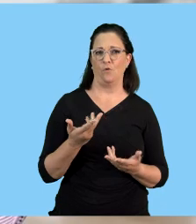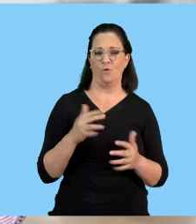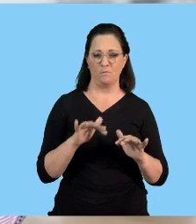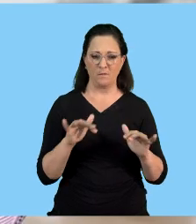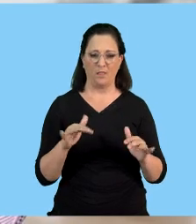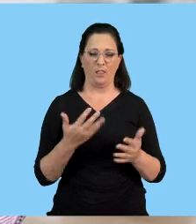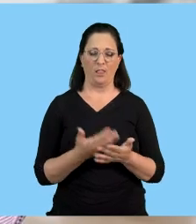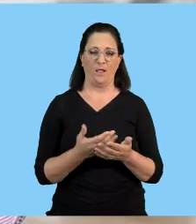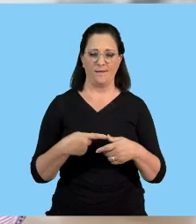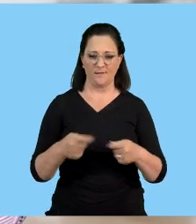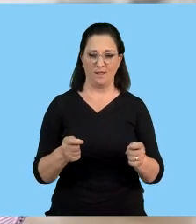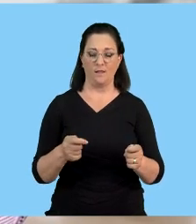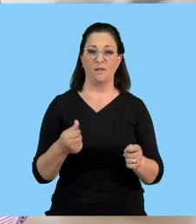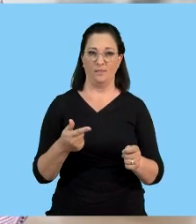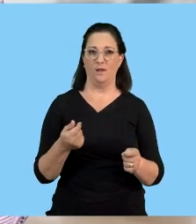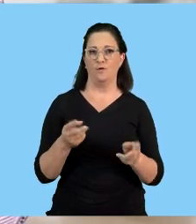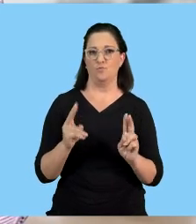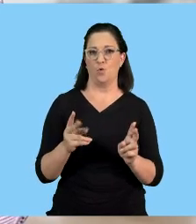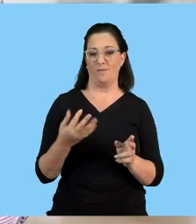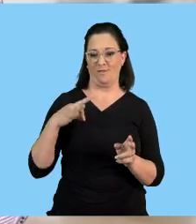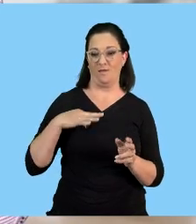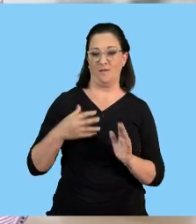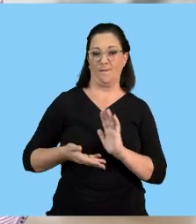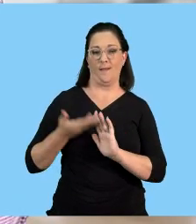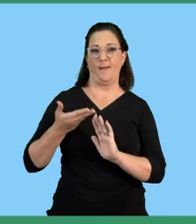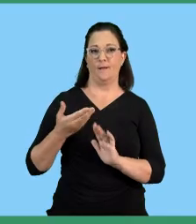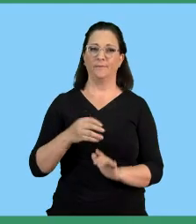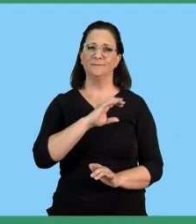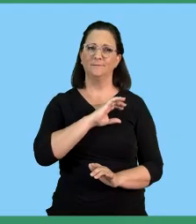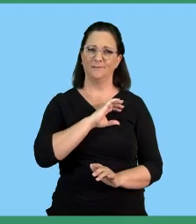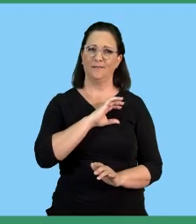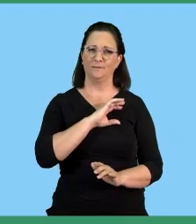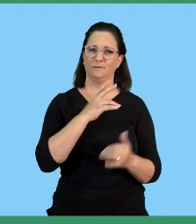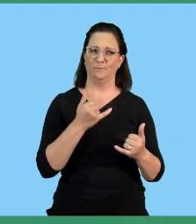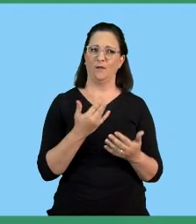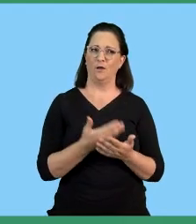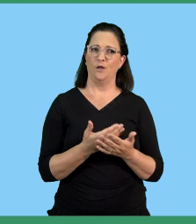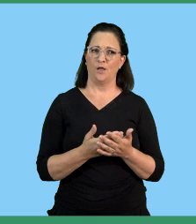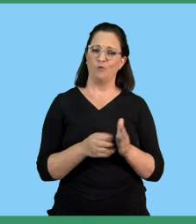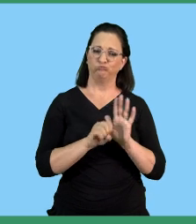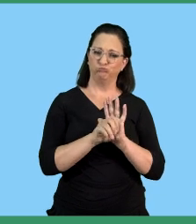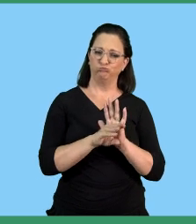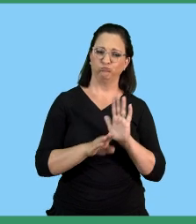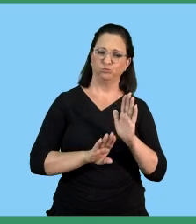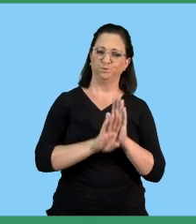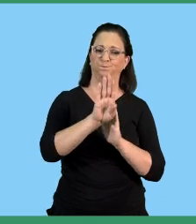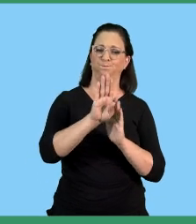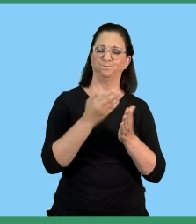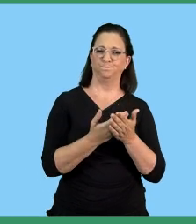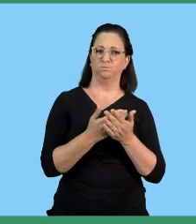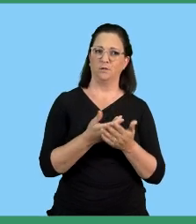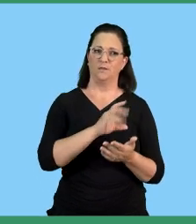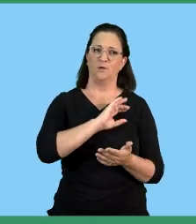more income or more sales. We are gaining customer loyalty through effective promotion